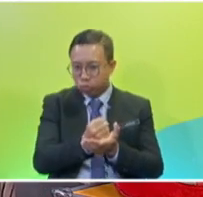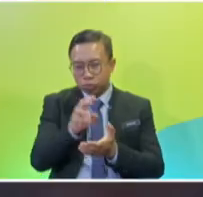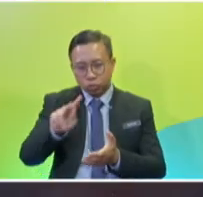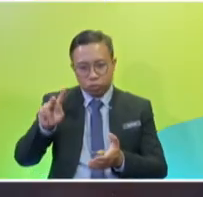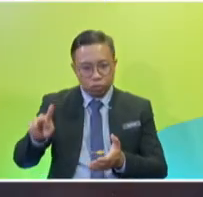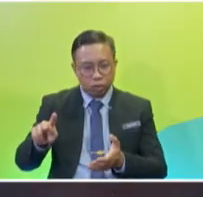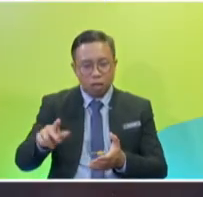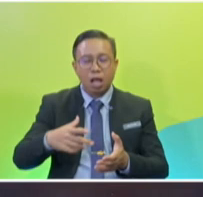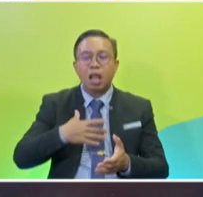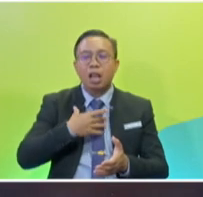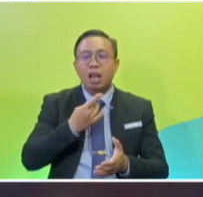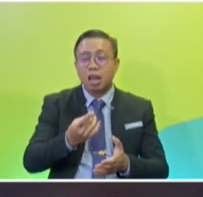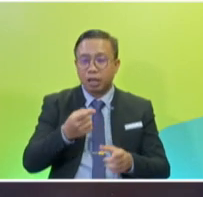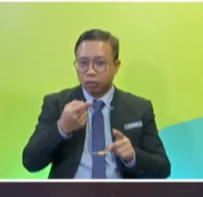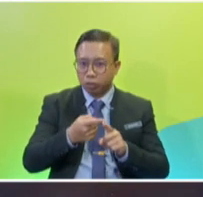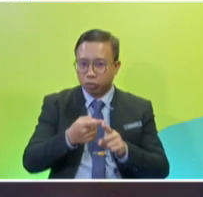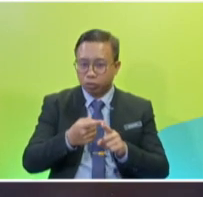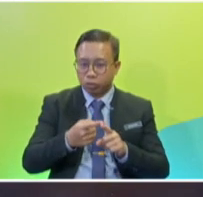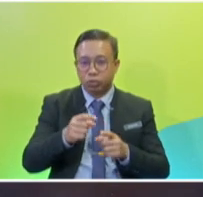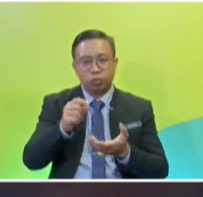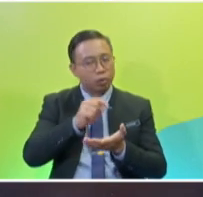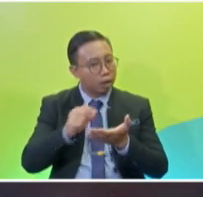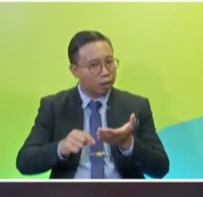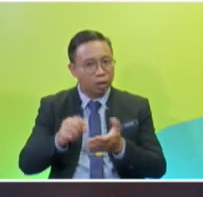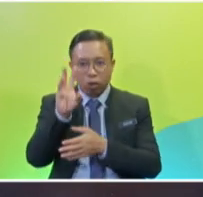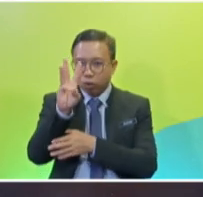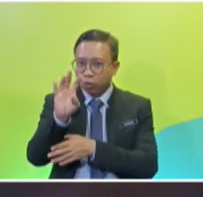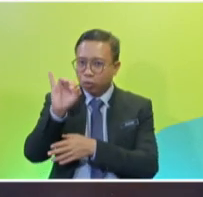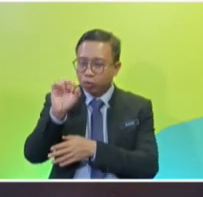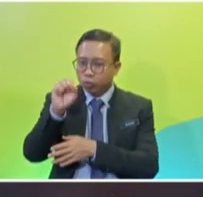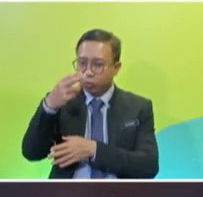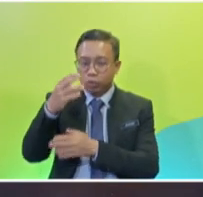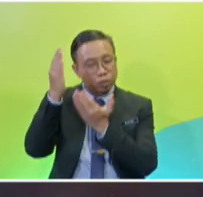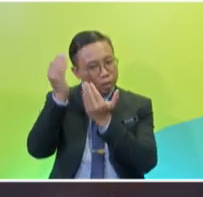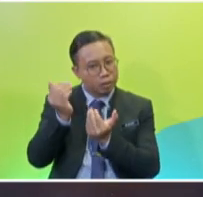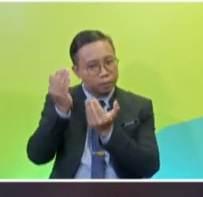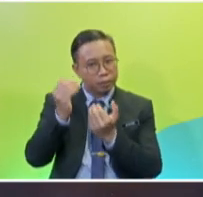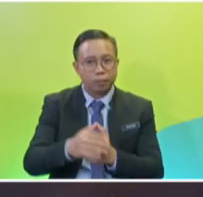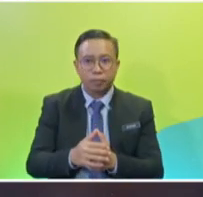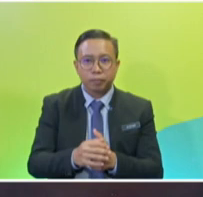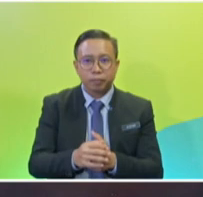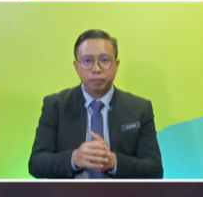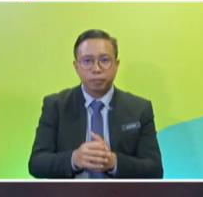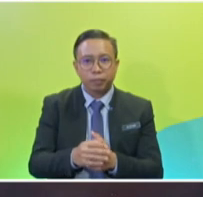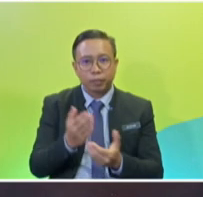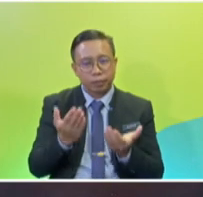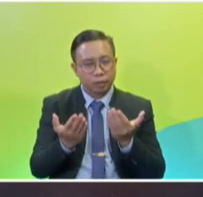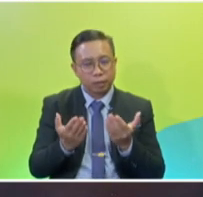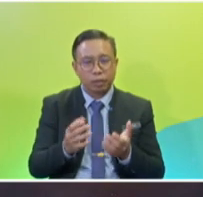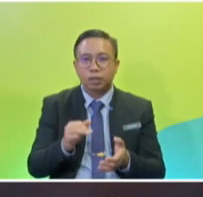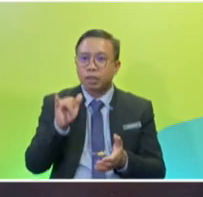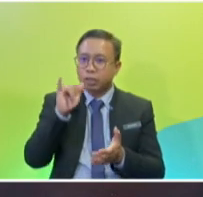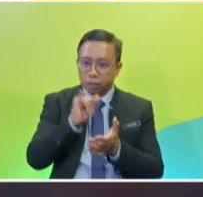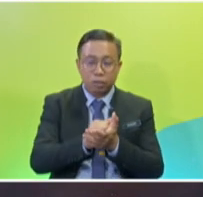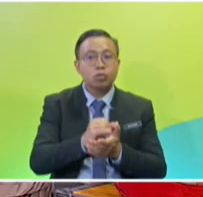to write their last sentence, I wish, I hope, I wish, I hope. Right. So there is another way of doing it. Mm-hmm. So look at my sentence. This will